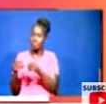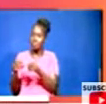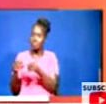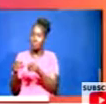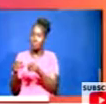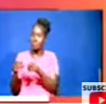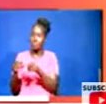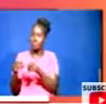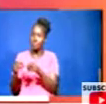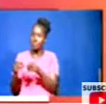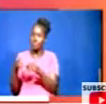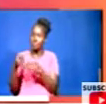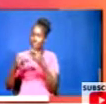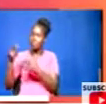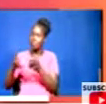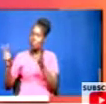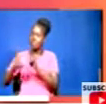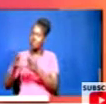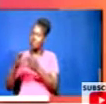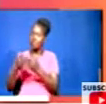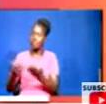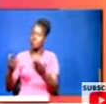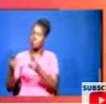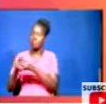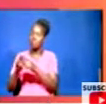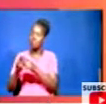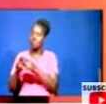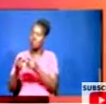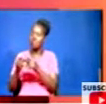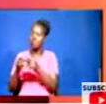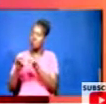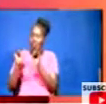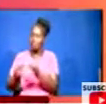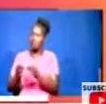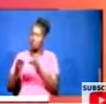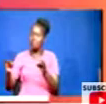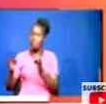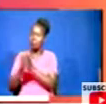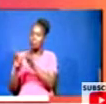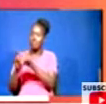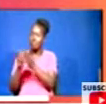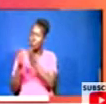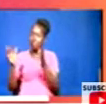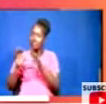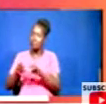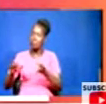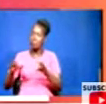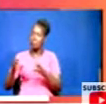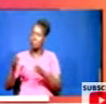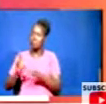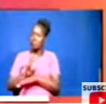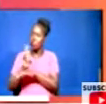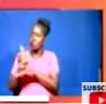into higher value products that can also have longer shelf lives and that can have a wider markets for consumption and